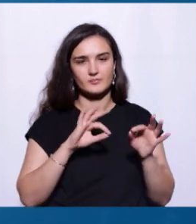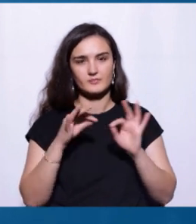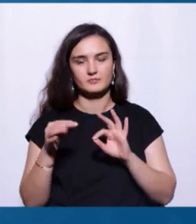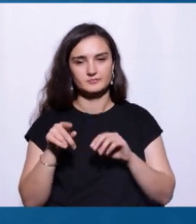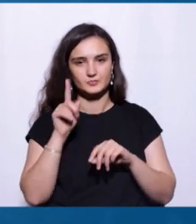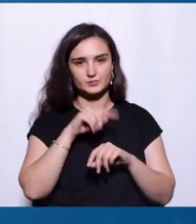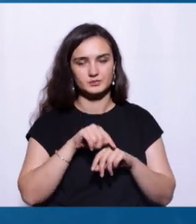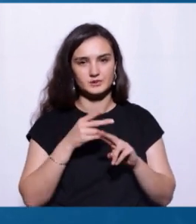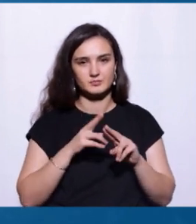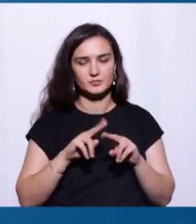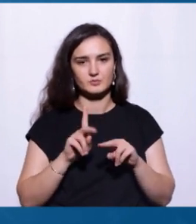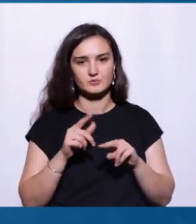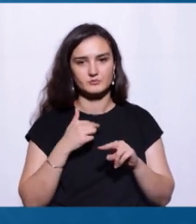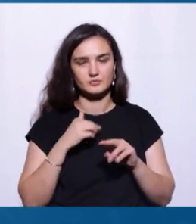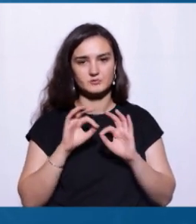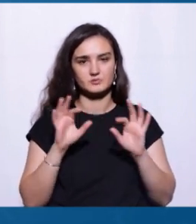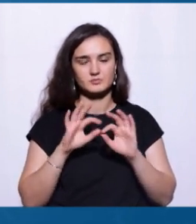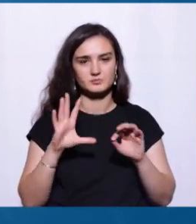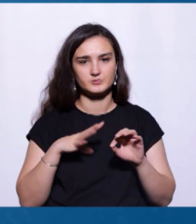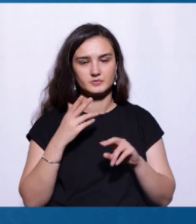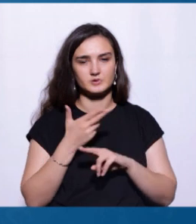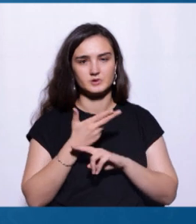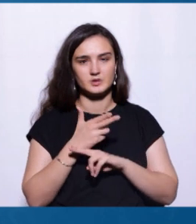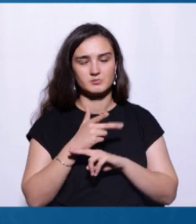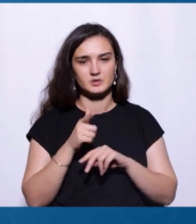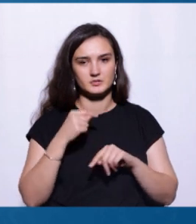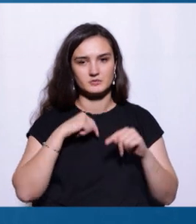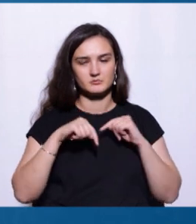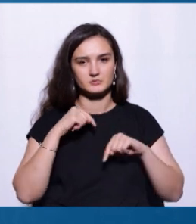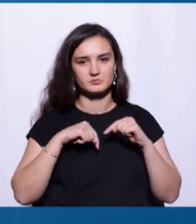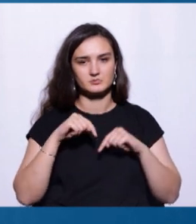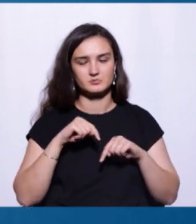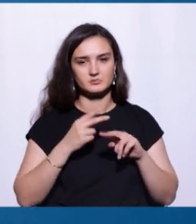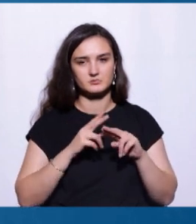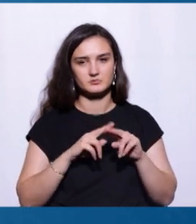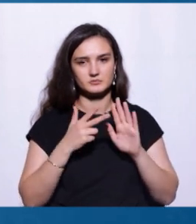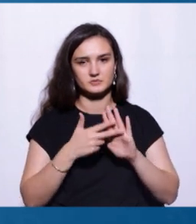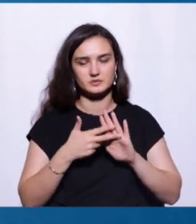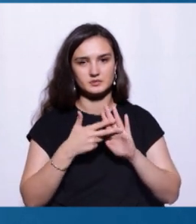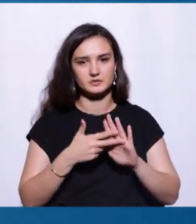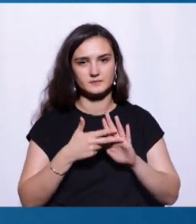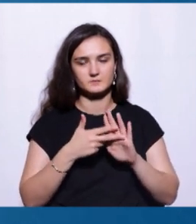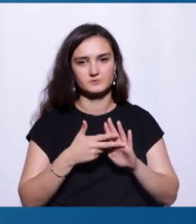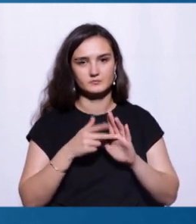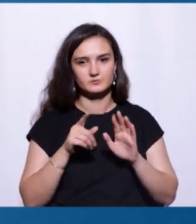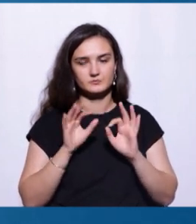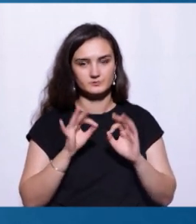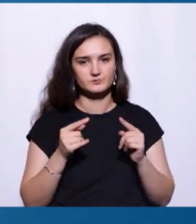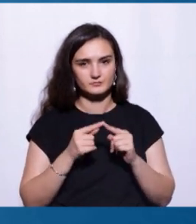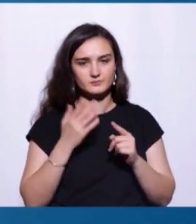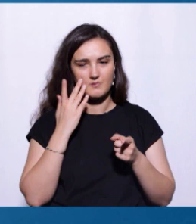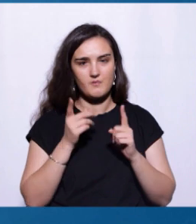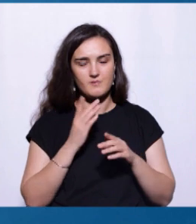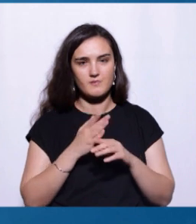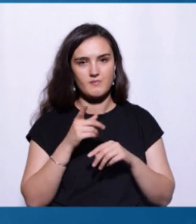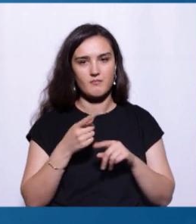false because we talked about the camera traveling through your body for 8 hours. You are absolutely right.